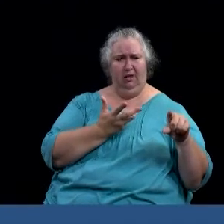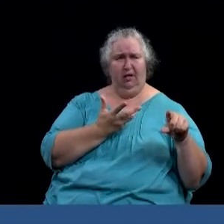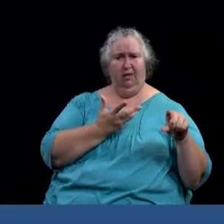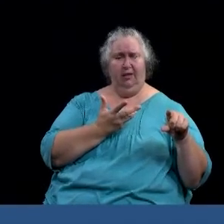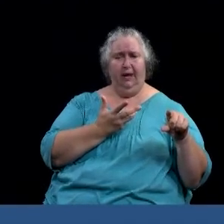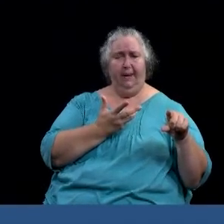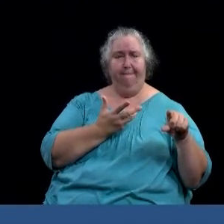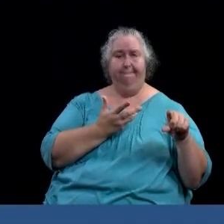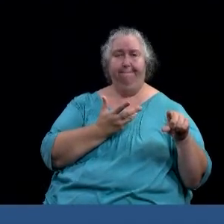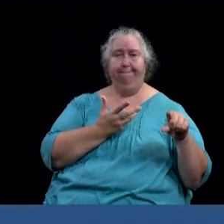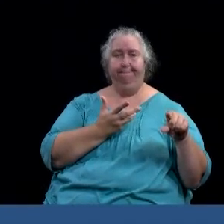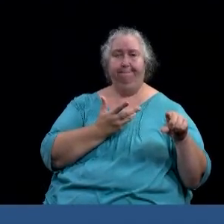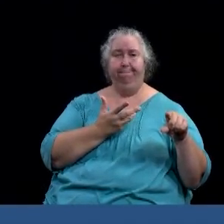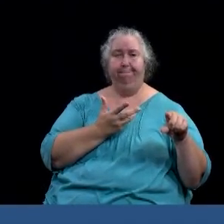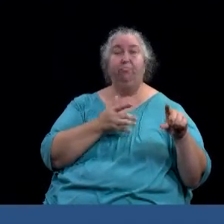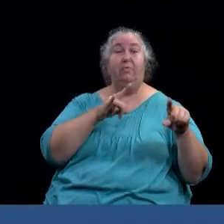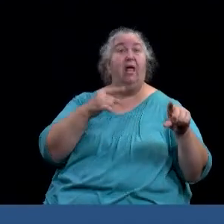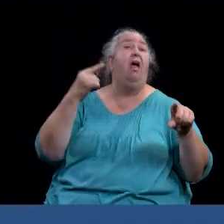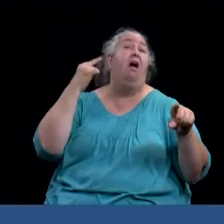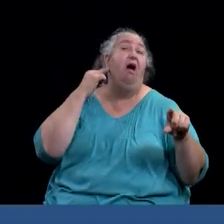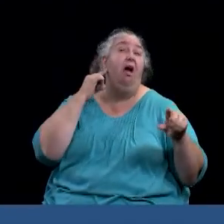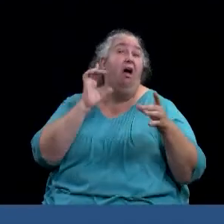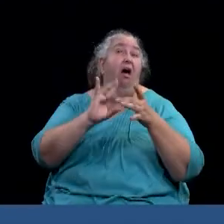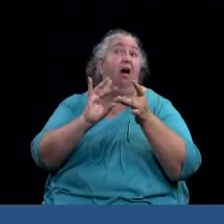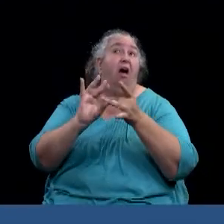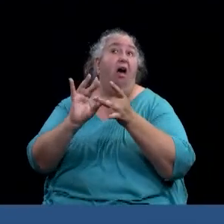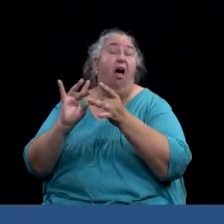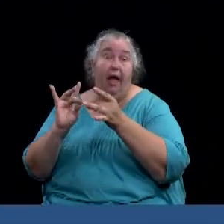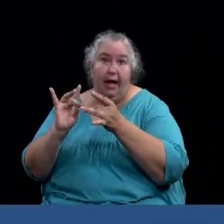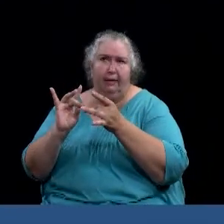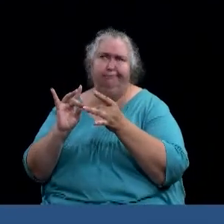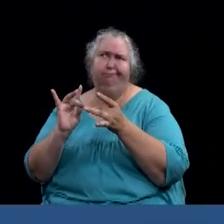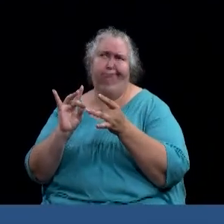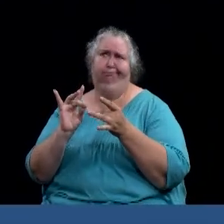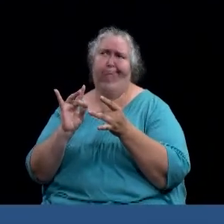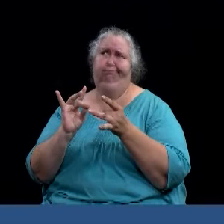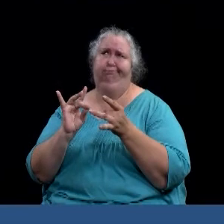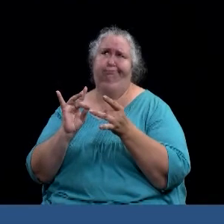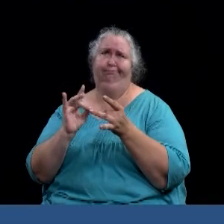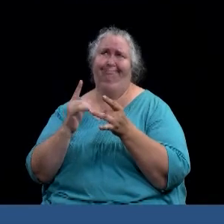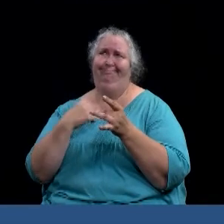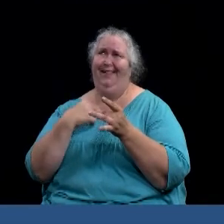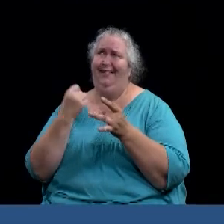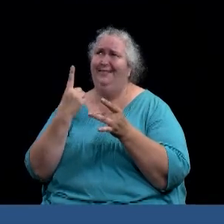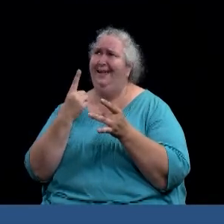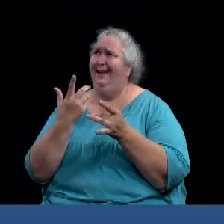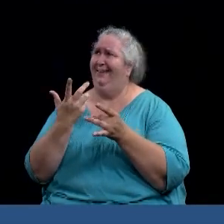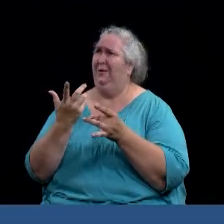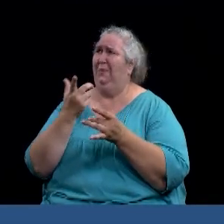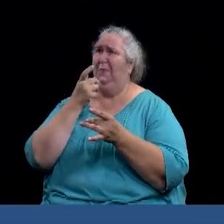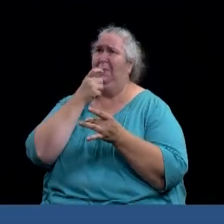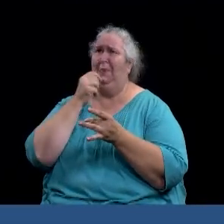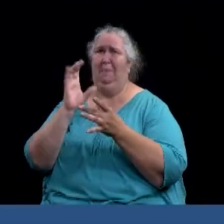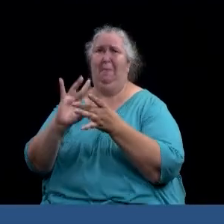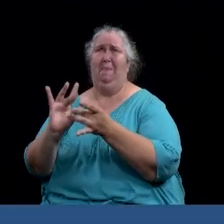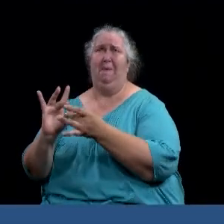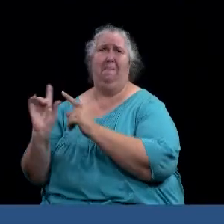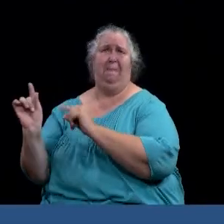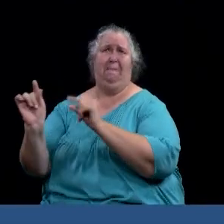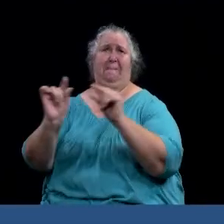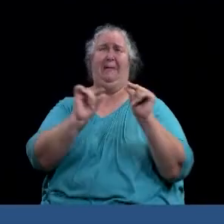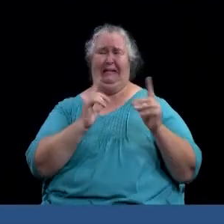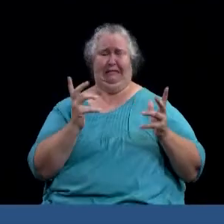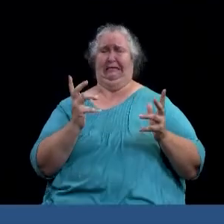which I don't understand where that comes from. We've gone through this process already, and we are still getting questions about selling the property